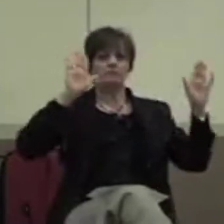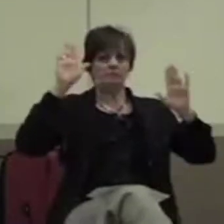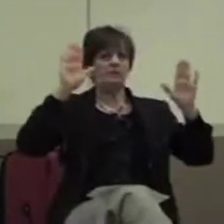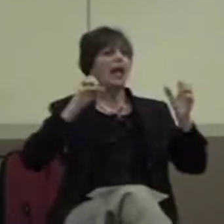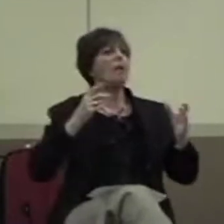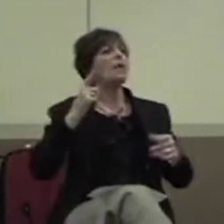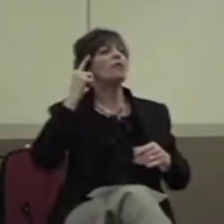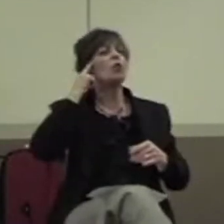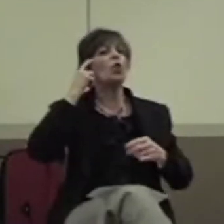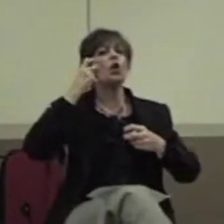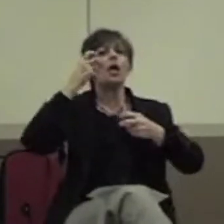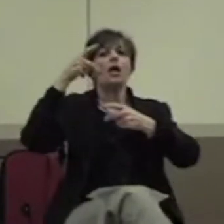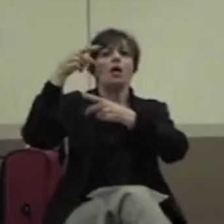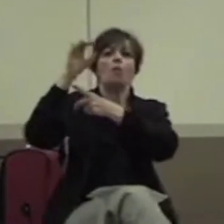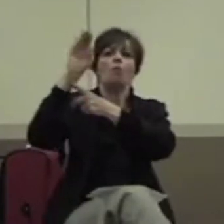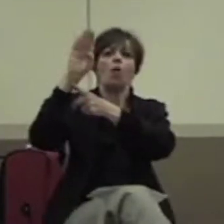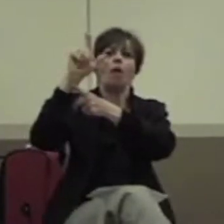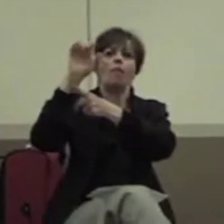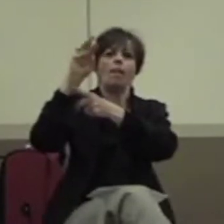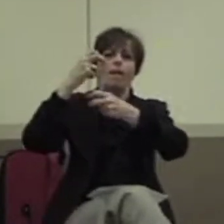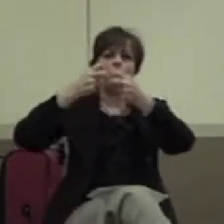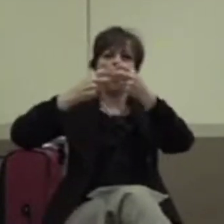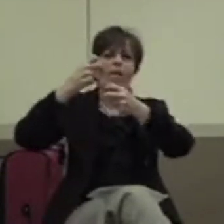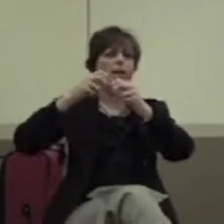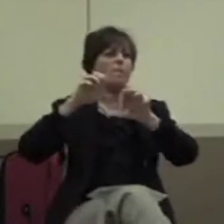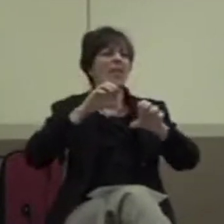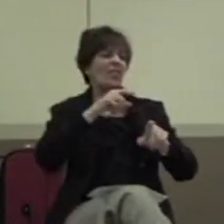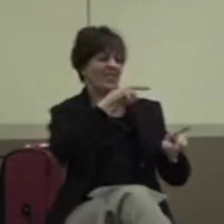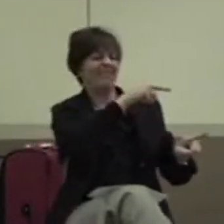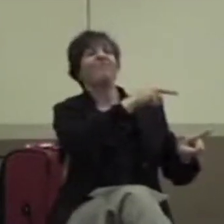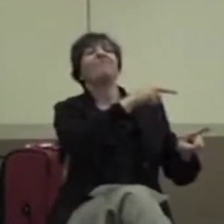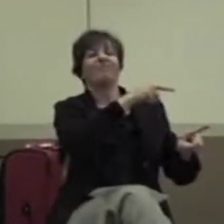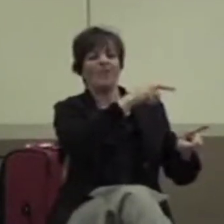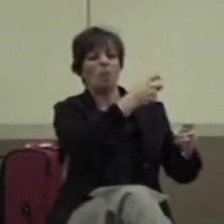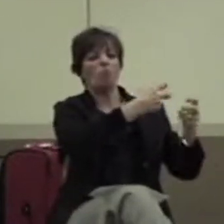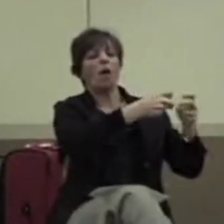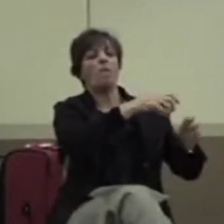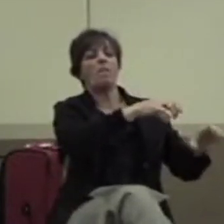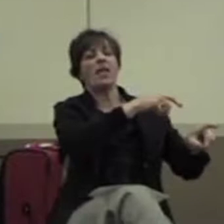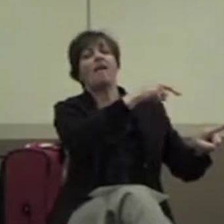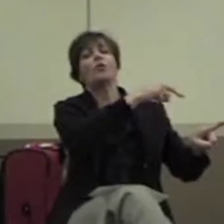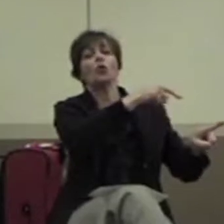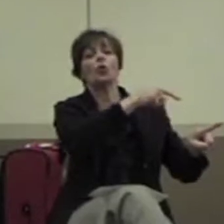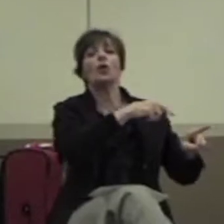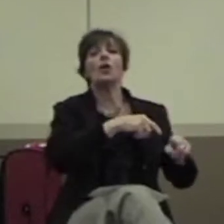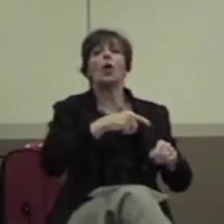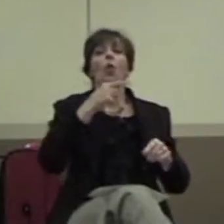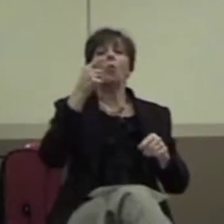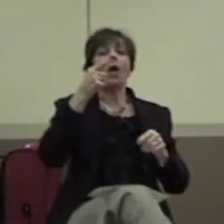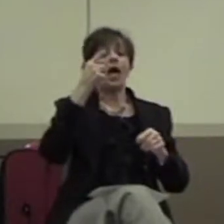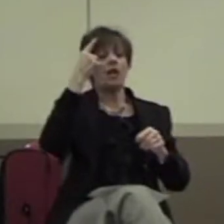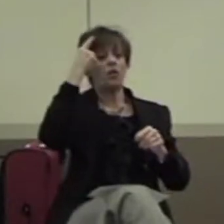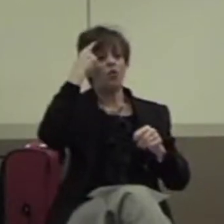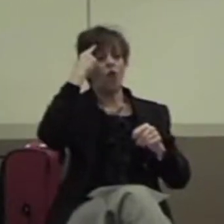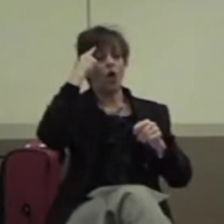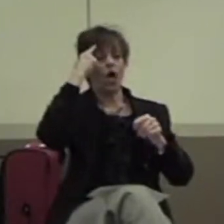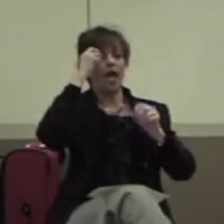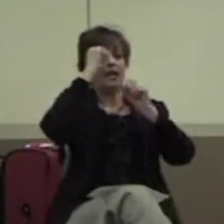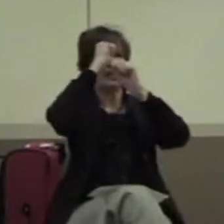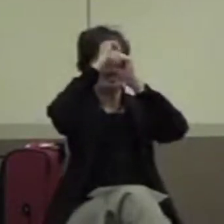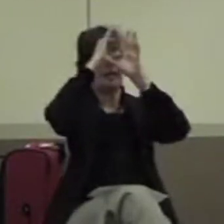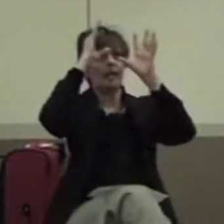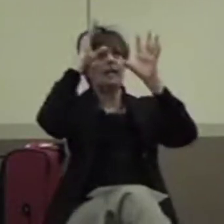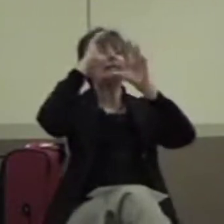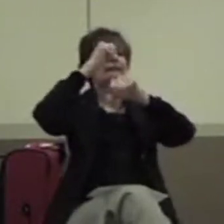many of you have heard problem behavior? The kid has problem behavior. What thought starts to form in your